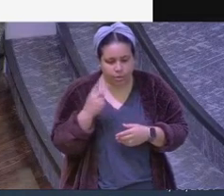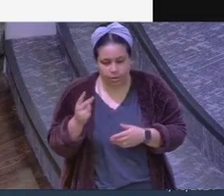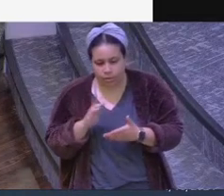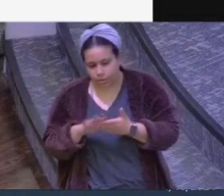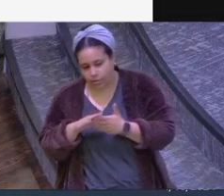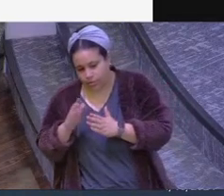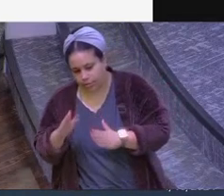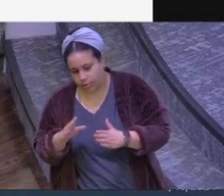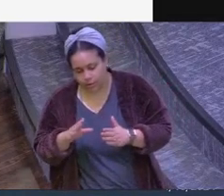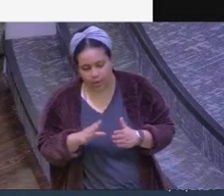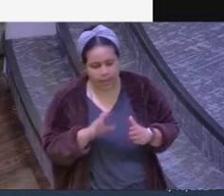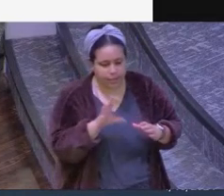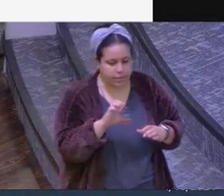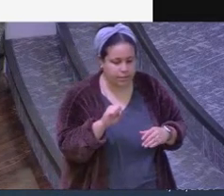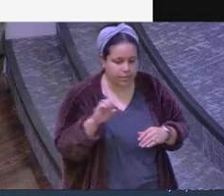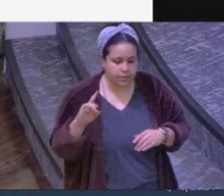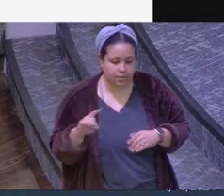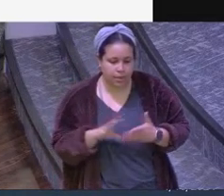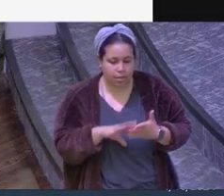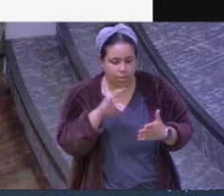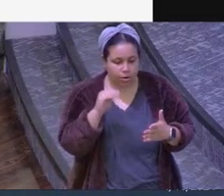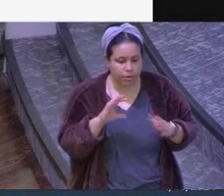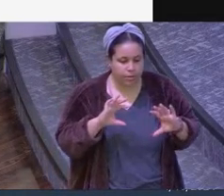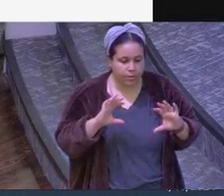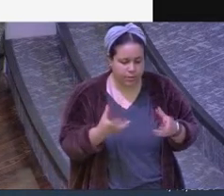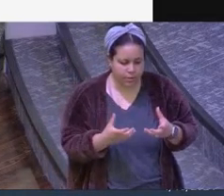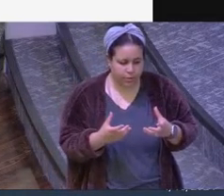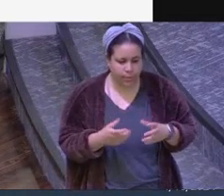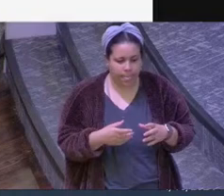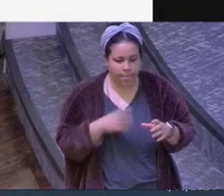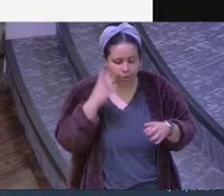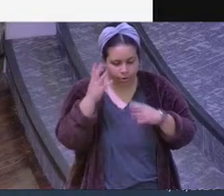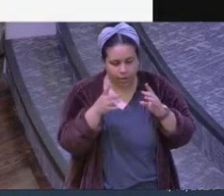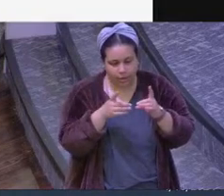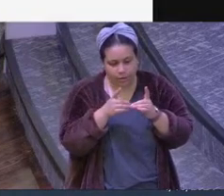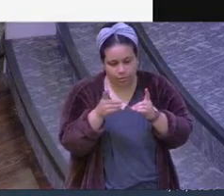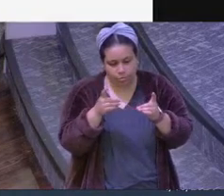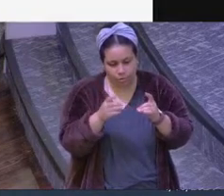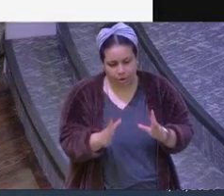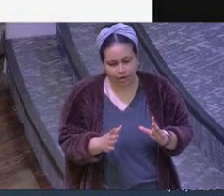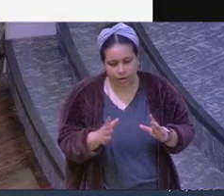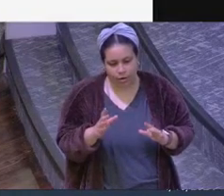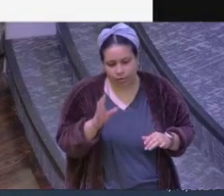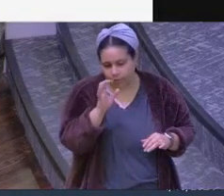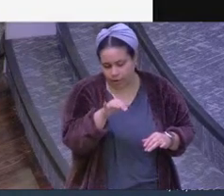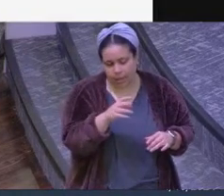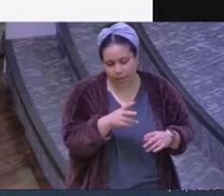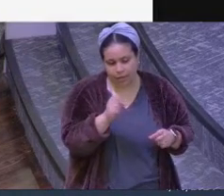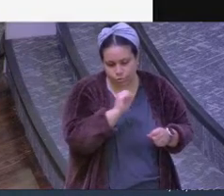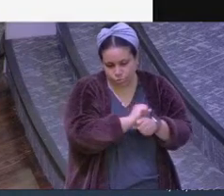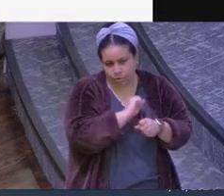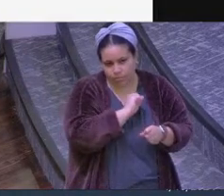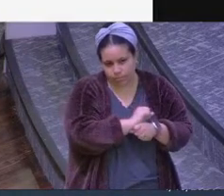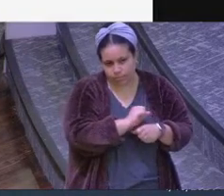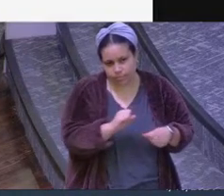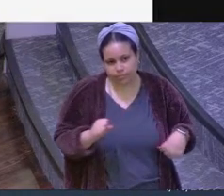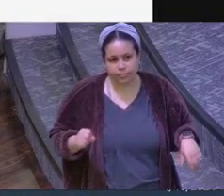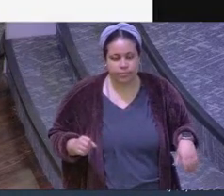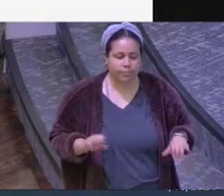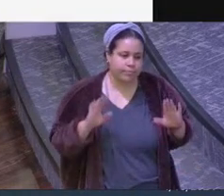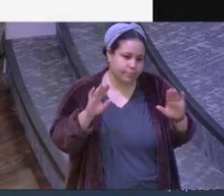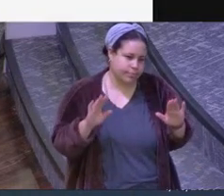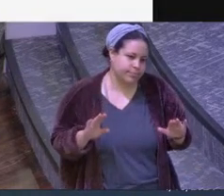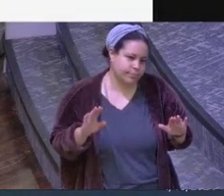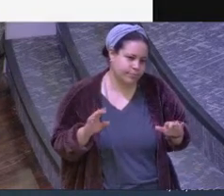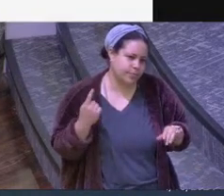CCSD Learning Center, as well as creating a director for that. That director has been, we've always had a director for Classic City